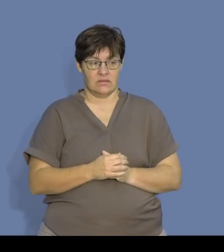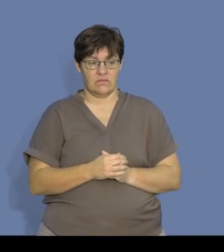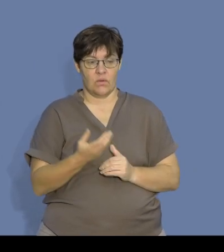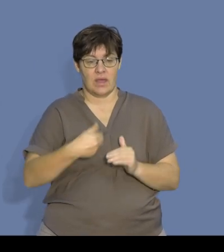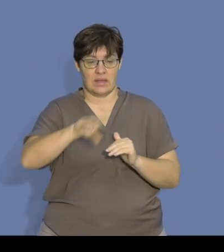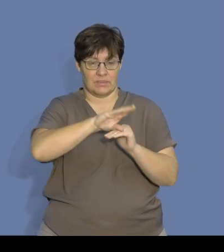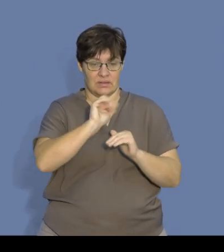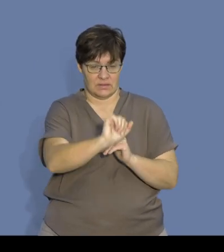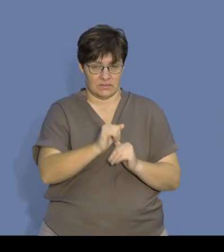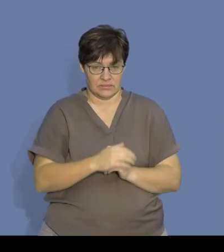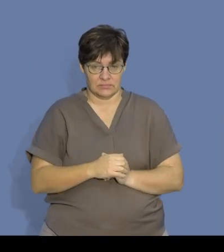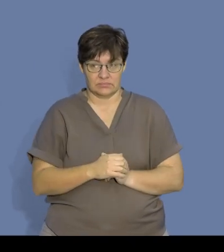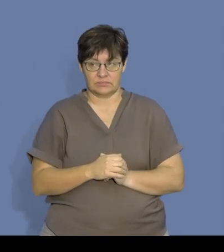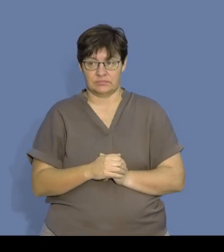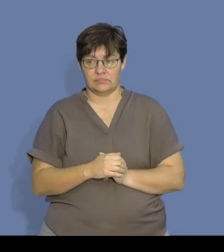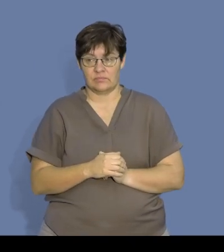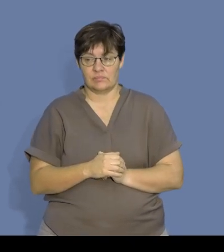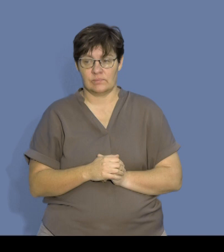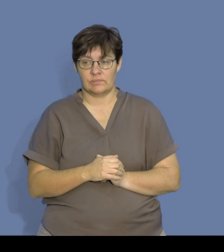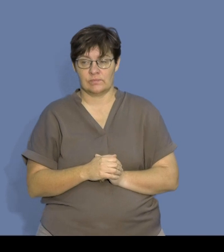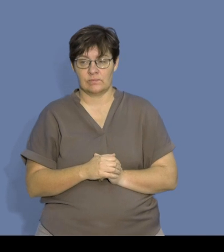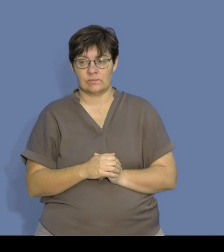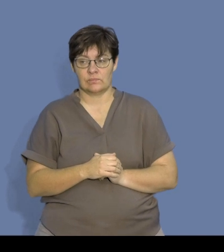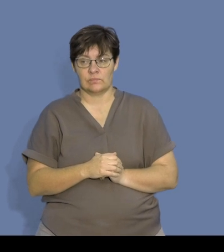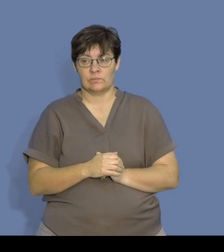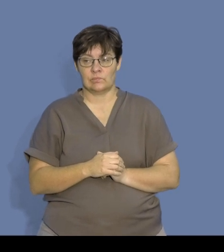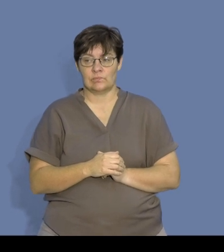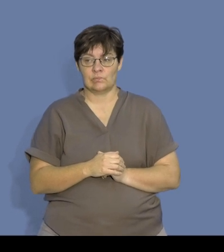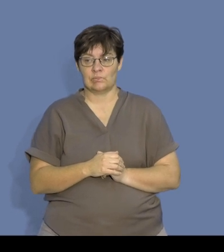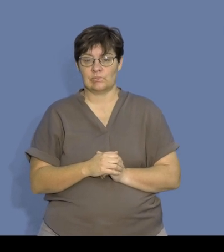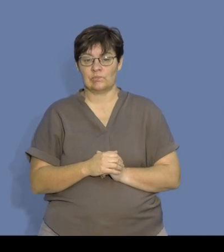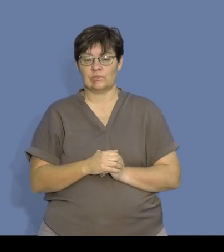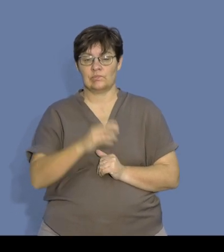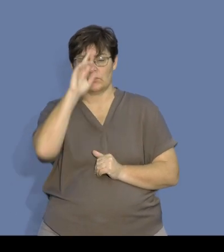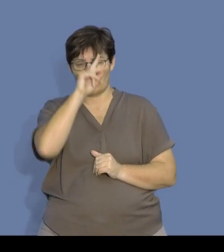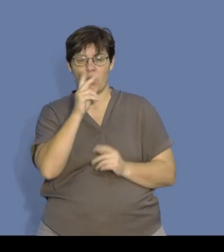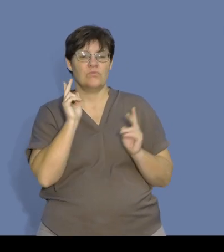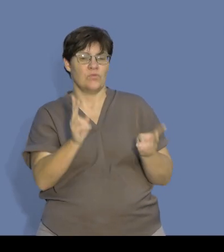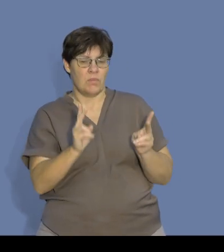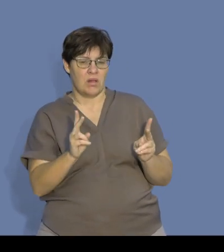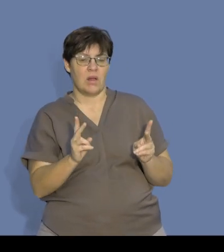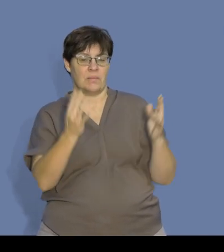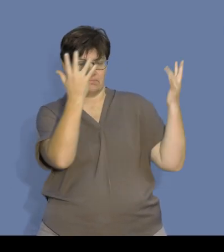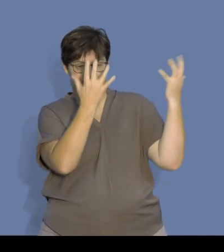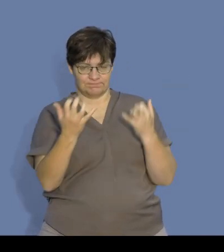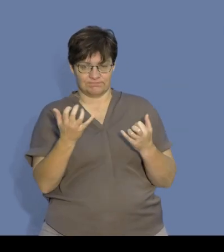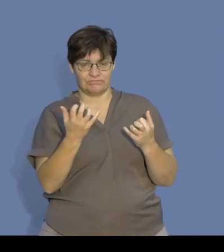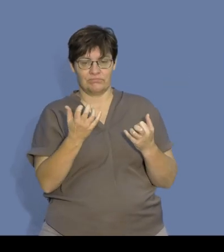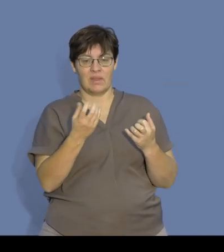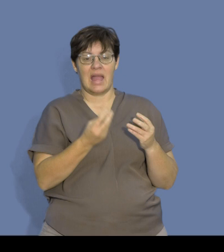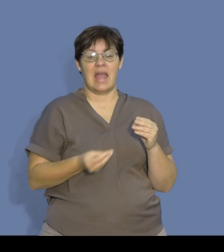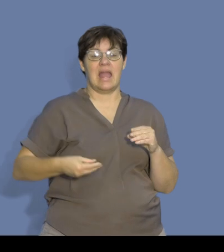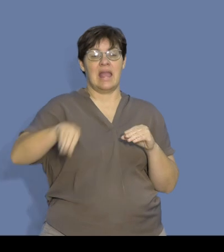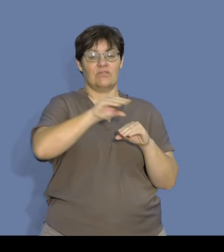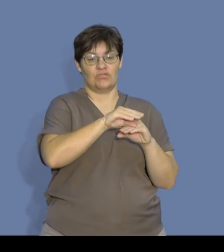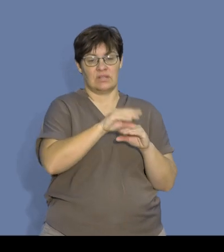on capital. Okay, so my interest on capital, remember normally I would have to calculate interest